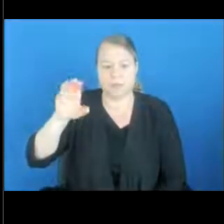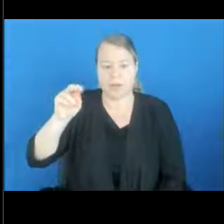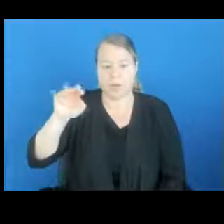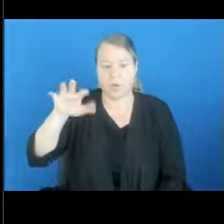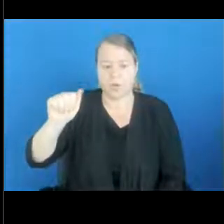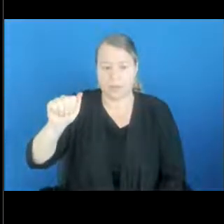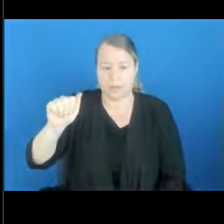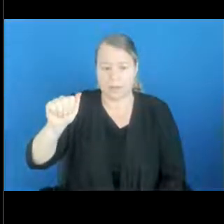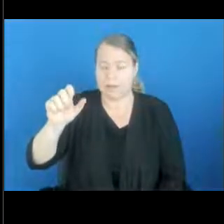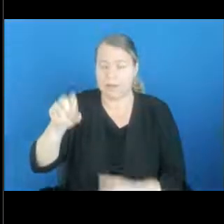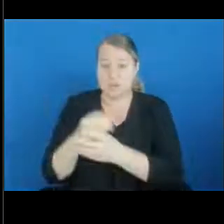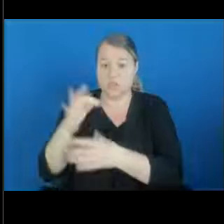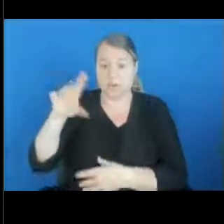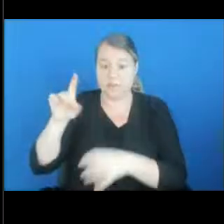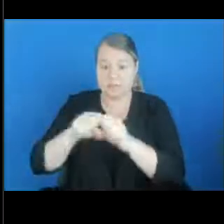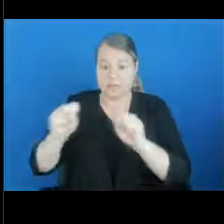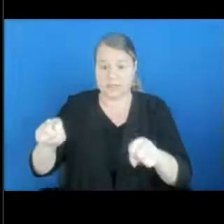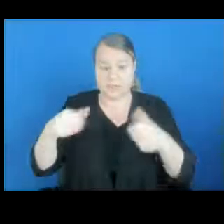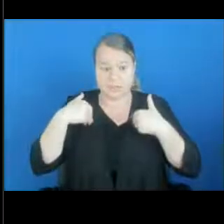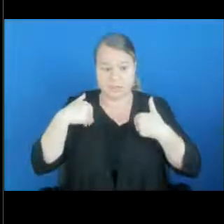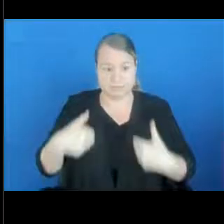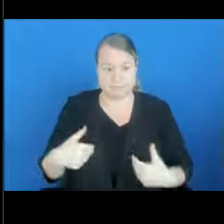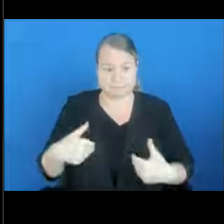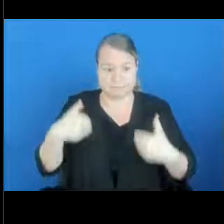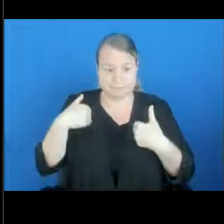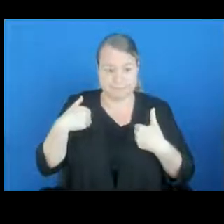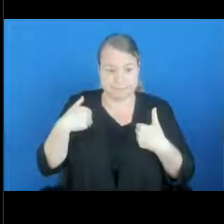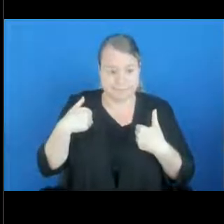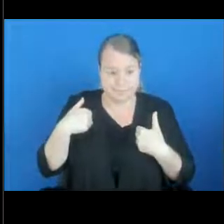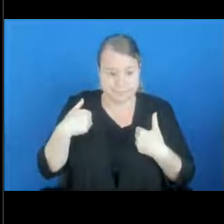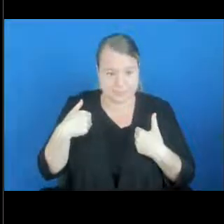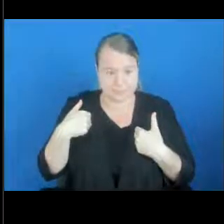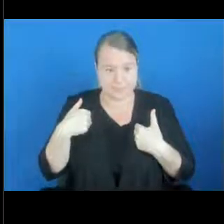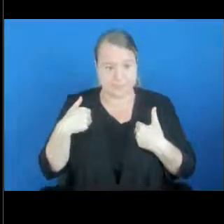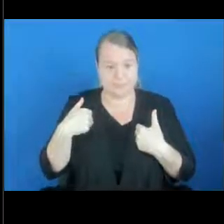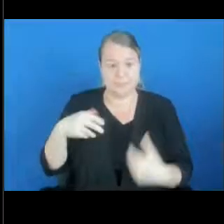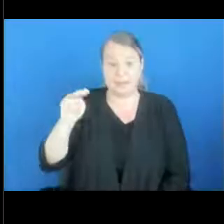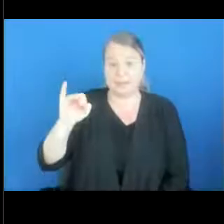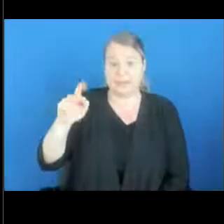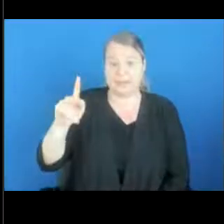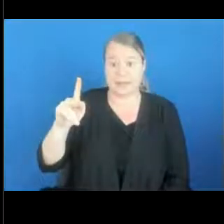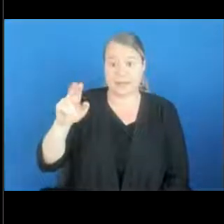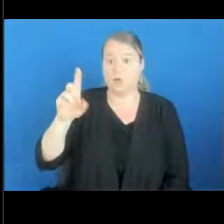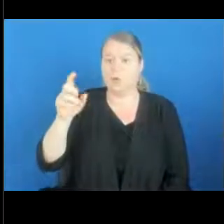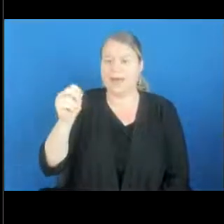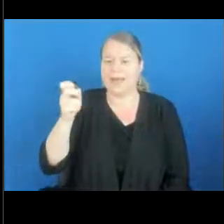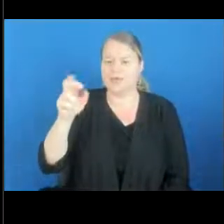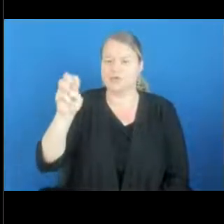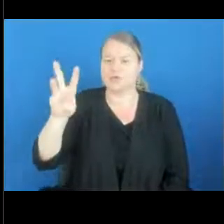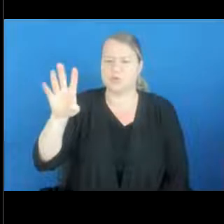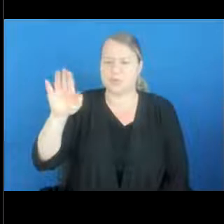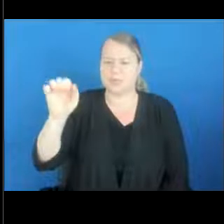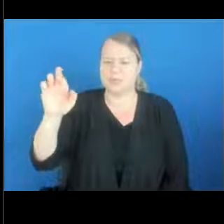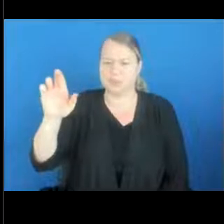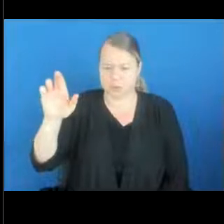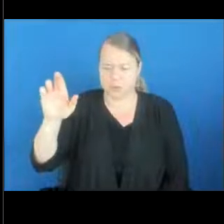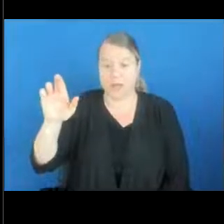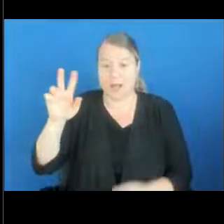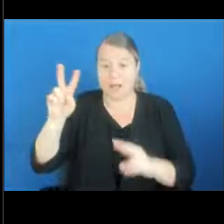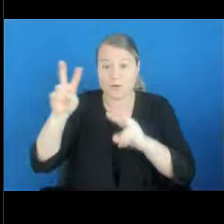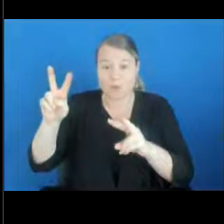engineering managers here in the Northern Virginia District. We're glad that you could join us for this hearing tonight, and we look forward to receiving